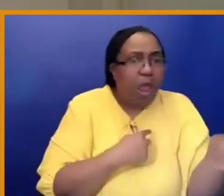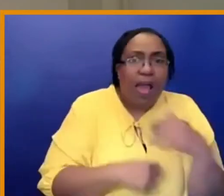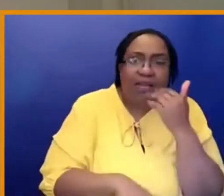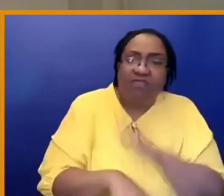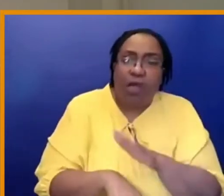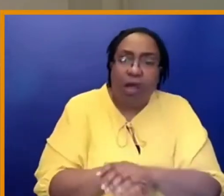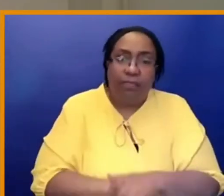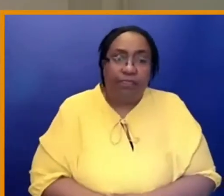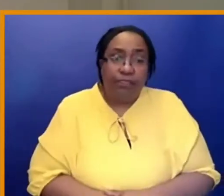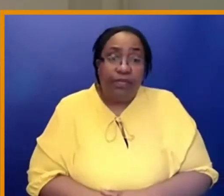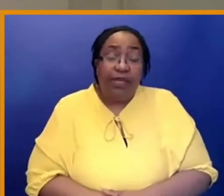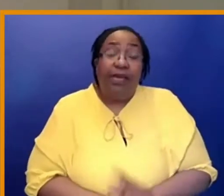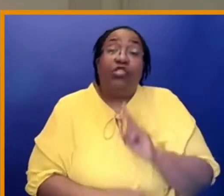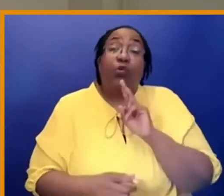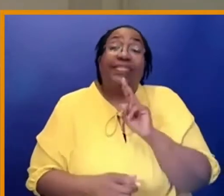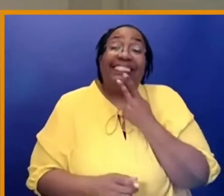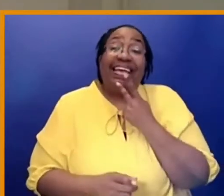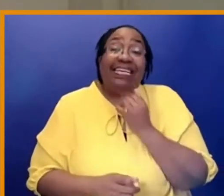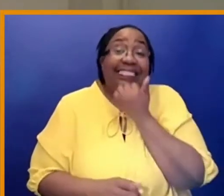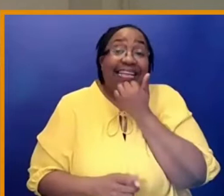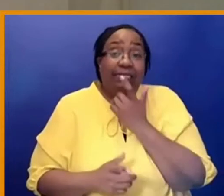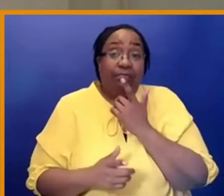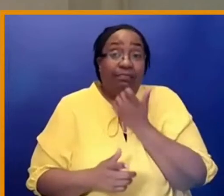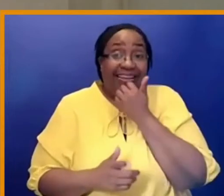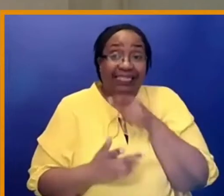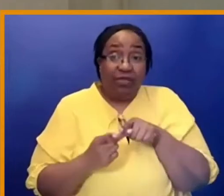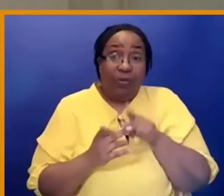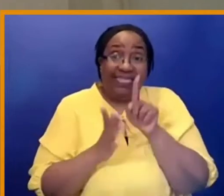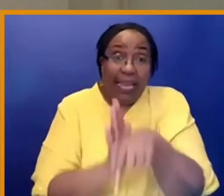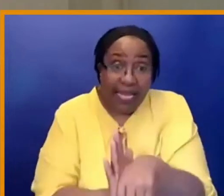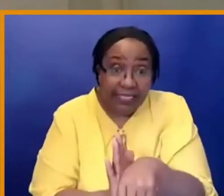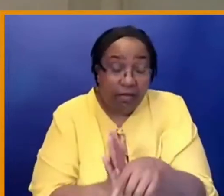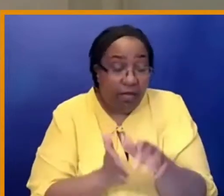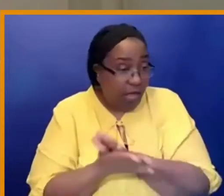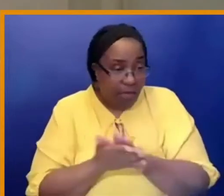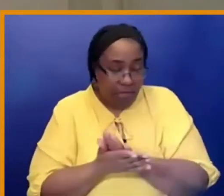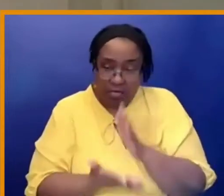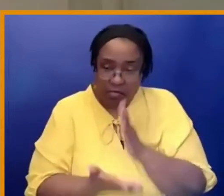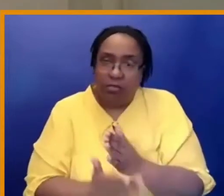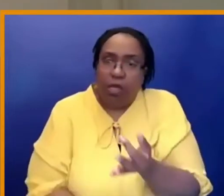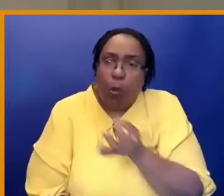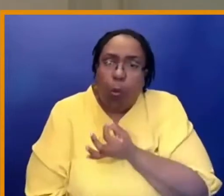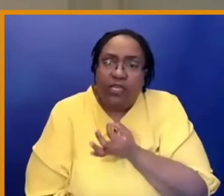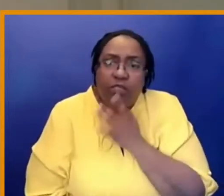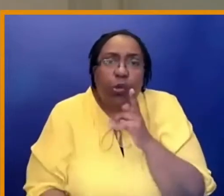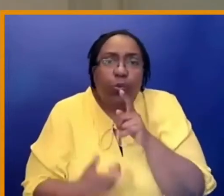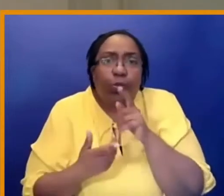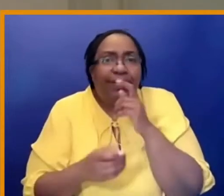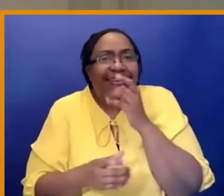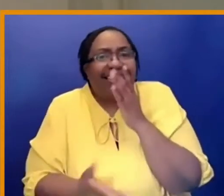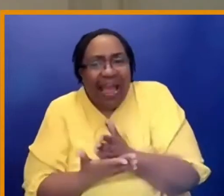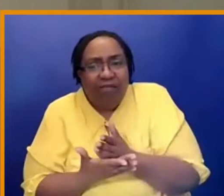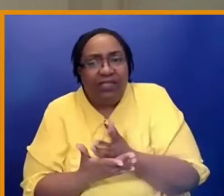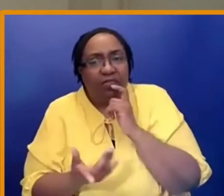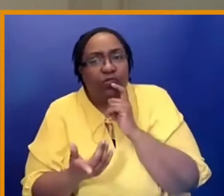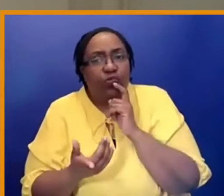deadline, the much later deadline, is that these questions are not guaranteed to be asked. This makes sense, as we can only take questions up to the limit of the time